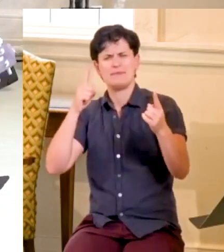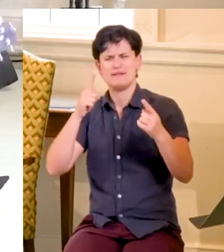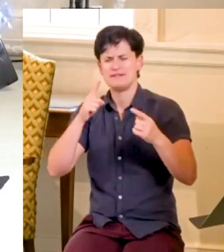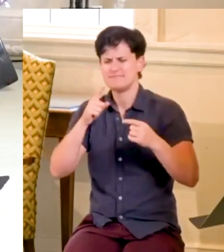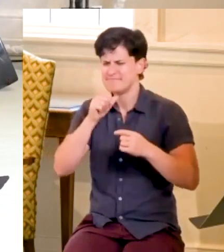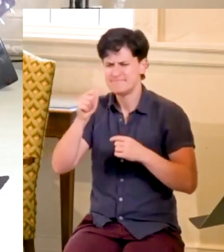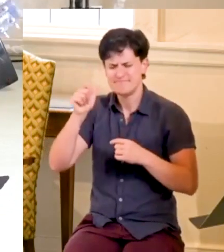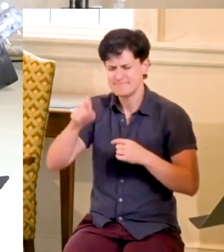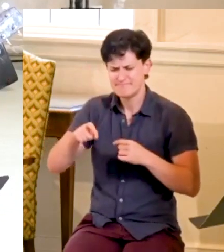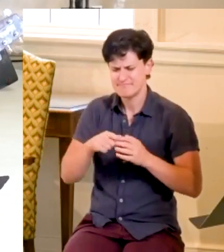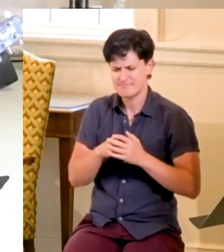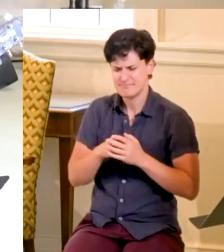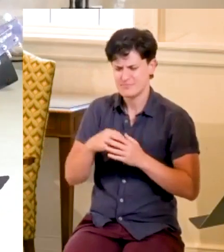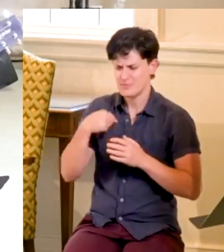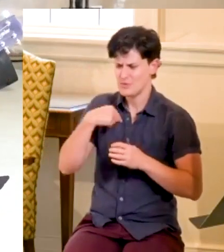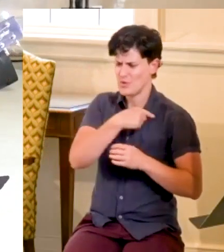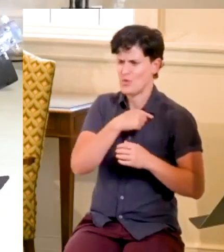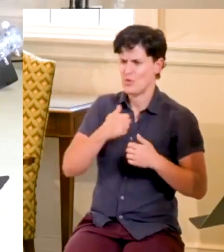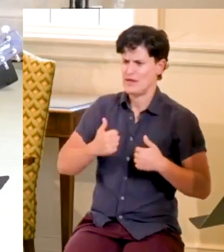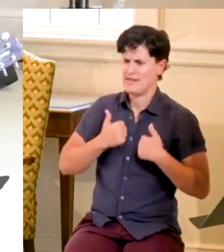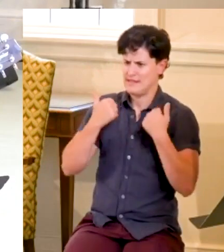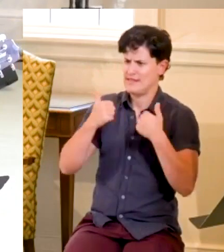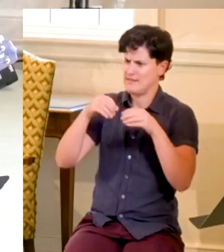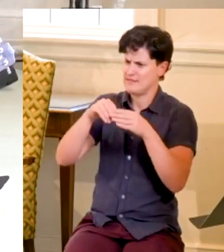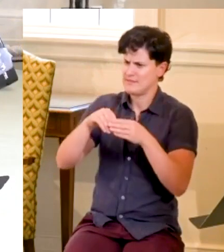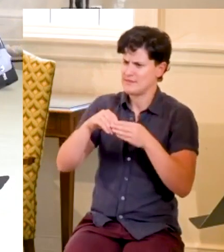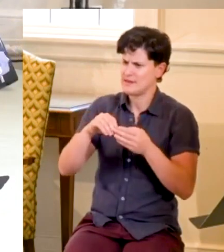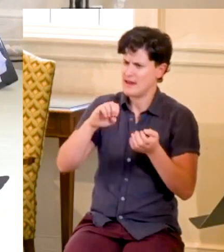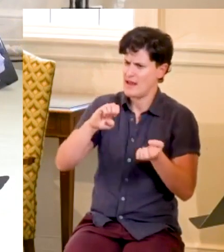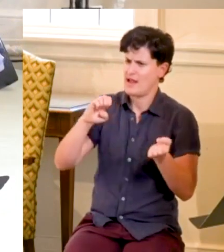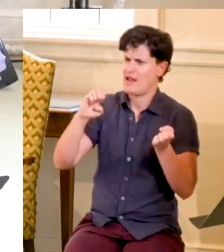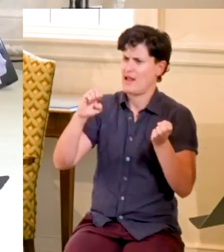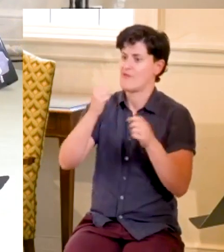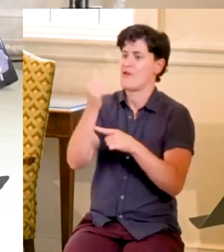We're in an evolution, I have heard it said.